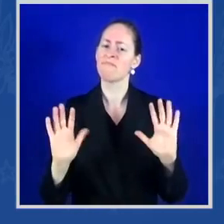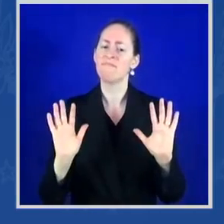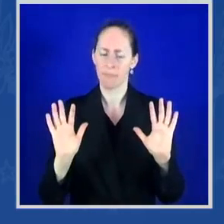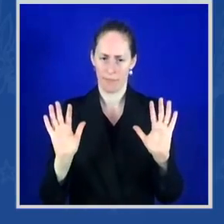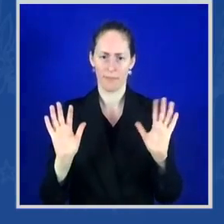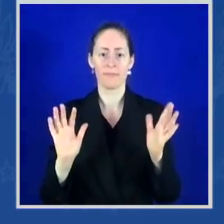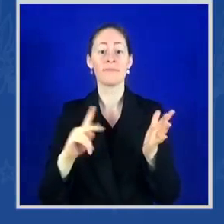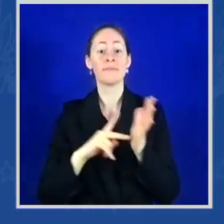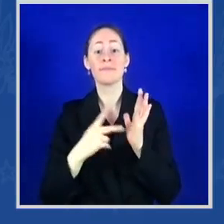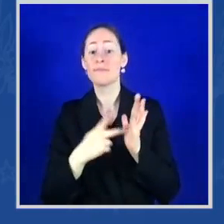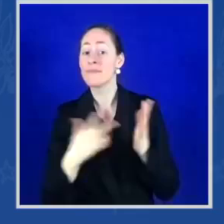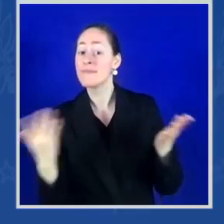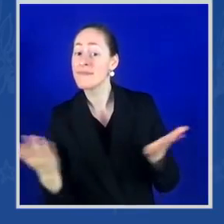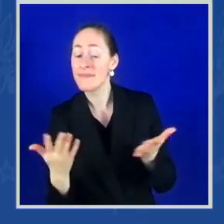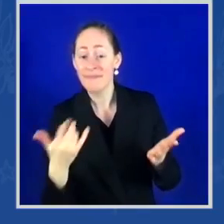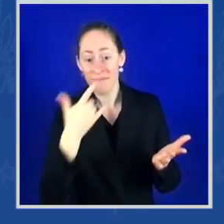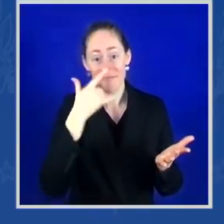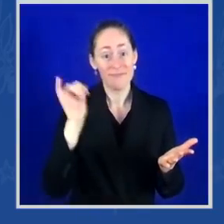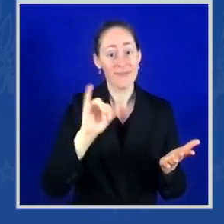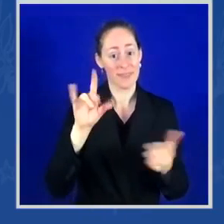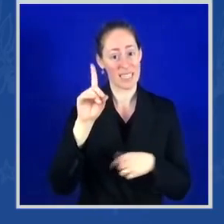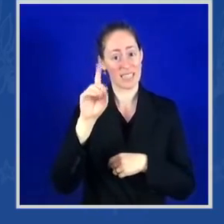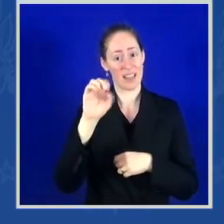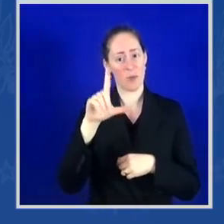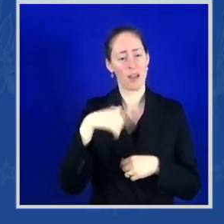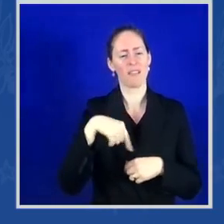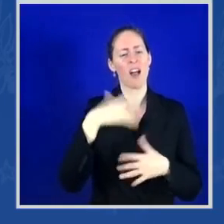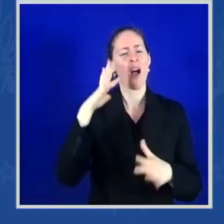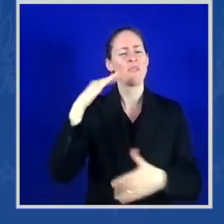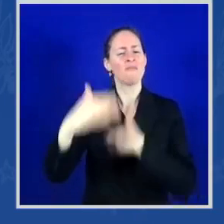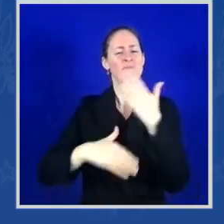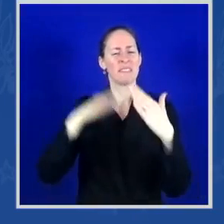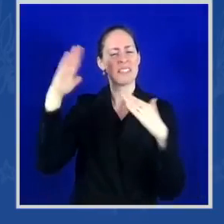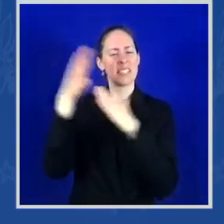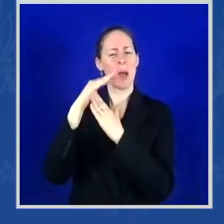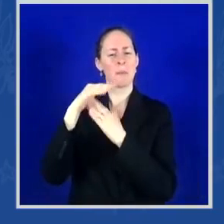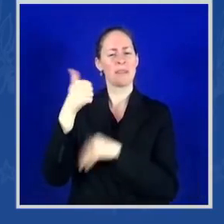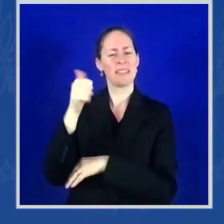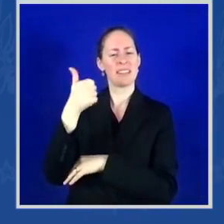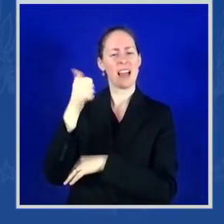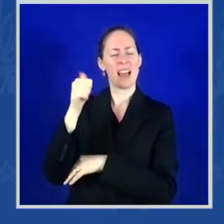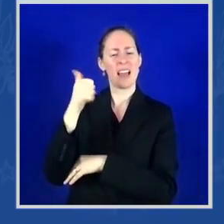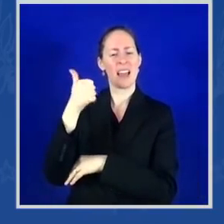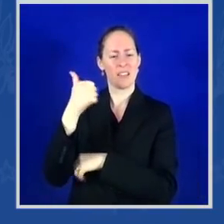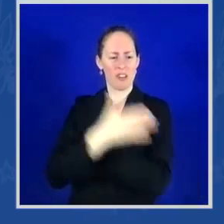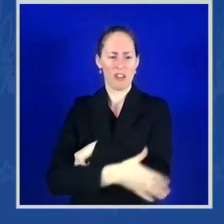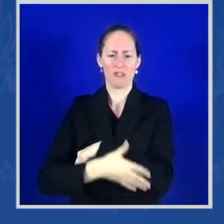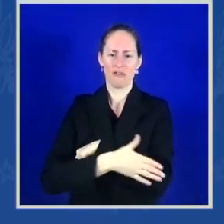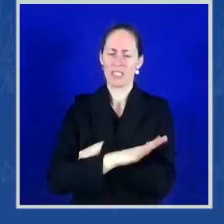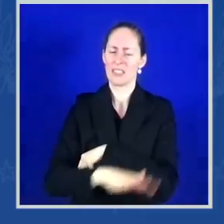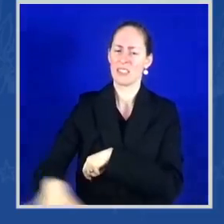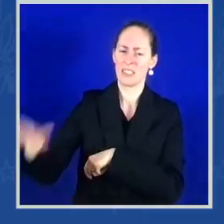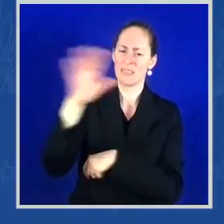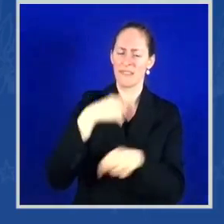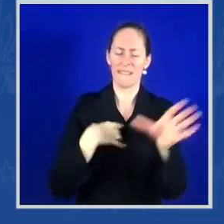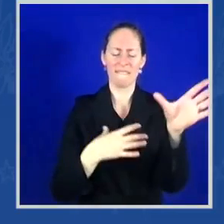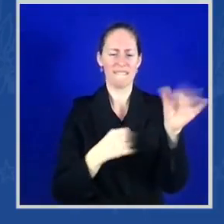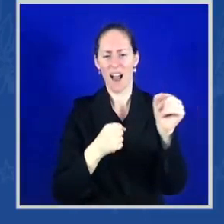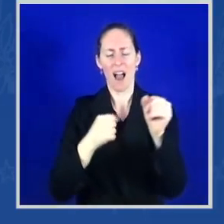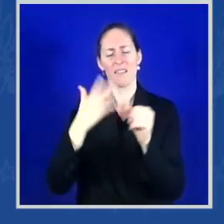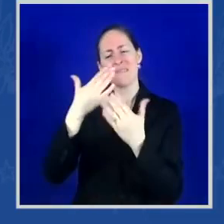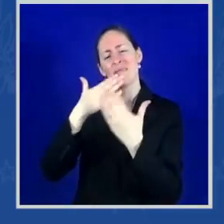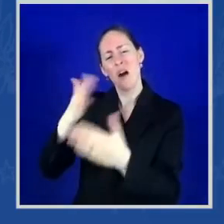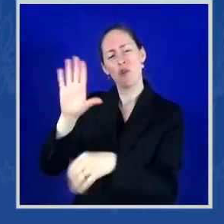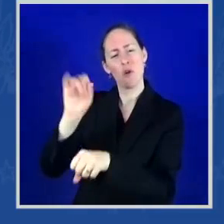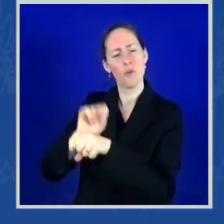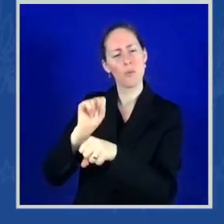for vaccinations, and we thank you for that incredible work. None of that should be surprising to all of us who